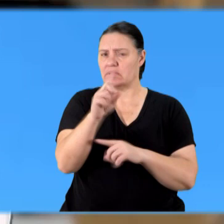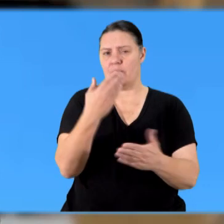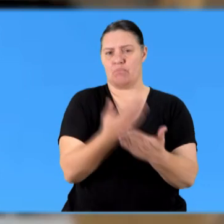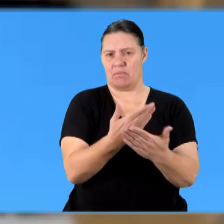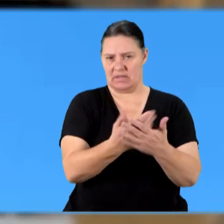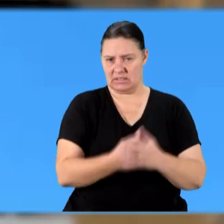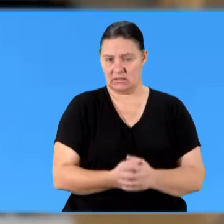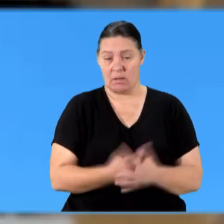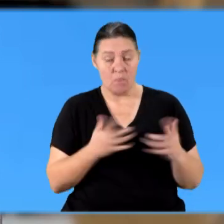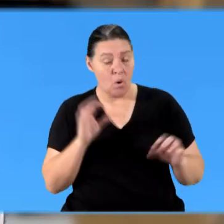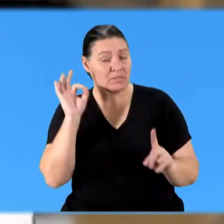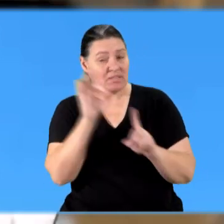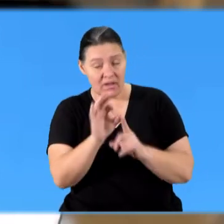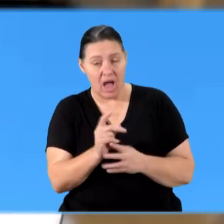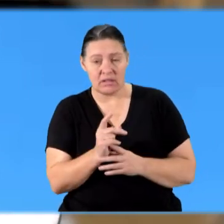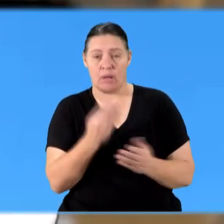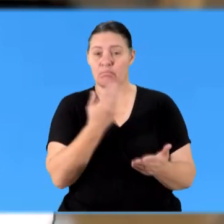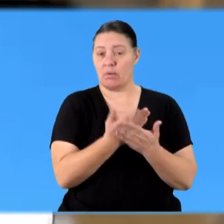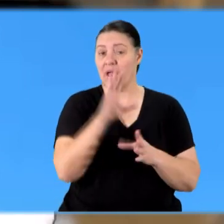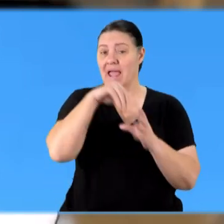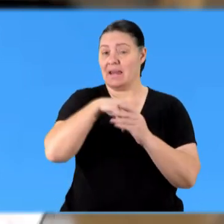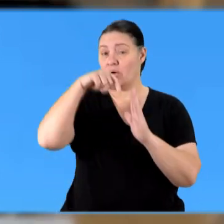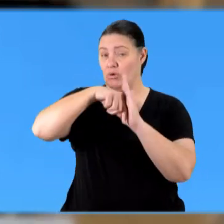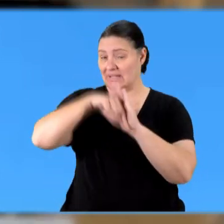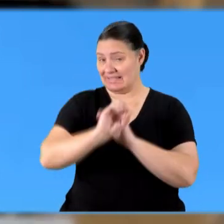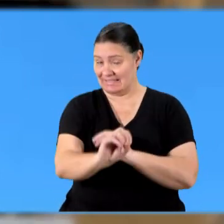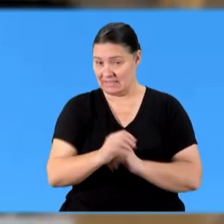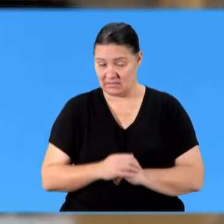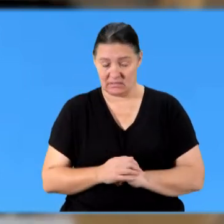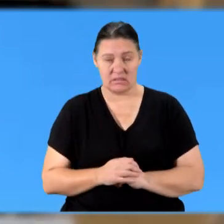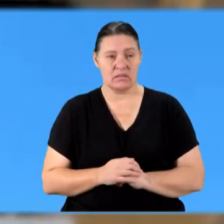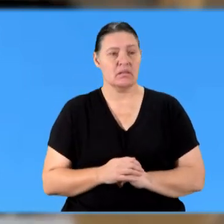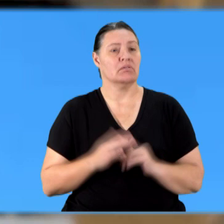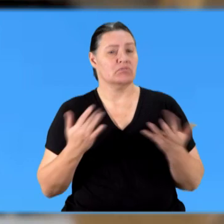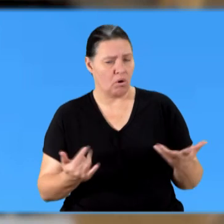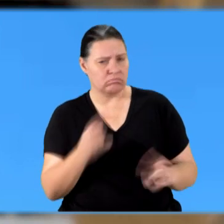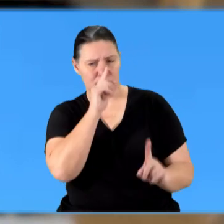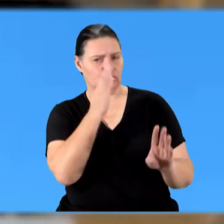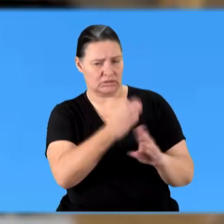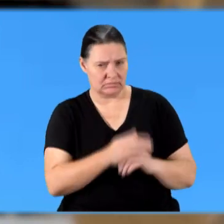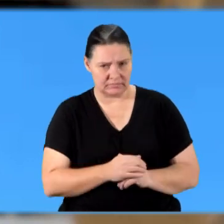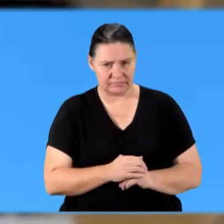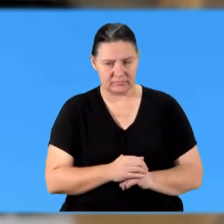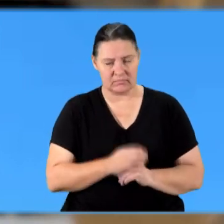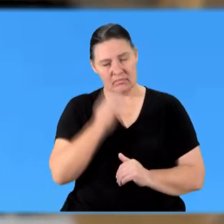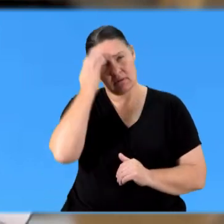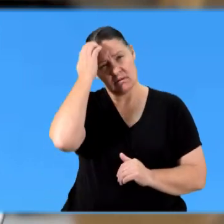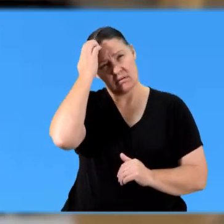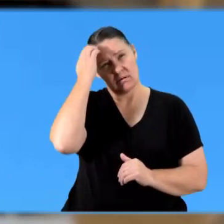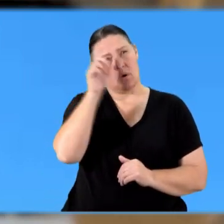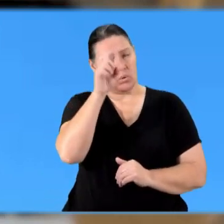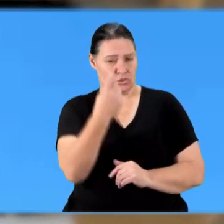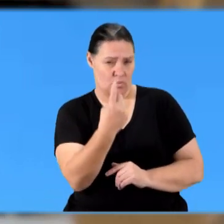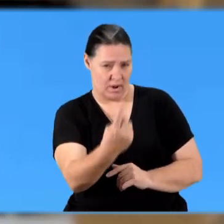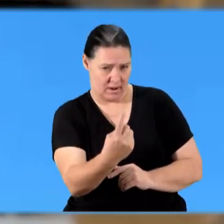of probability, more specifically at probability within context. Now let's get straight to that. In question